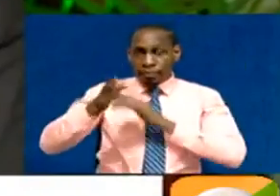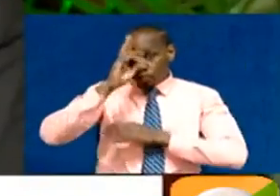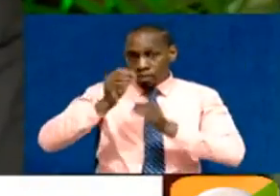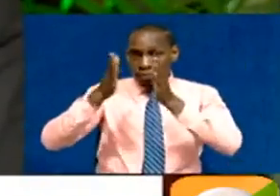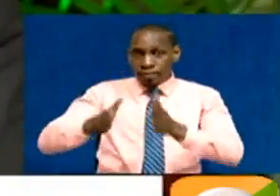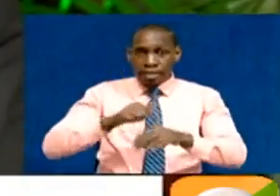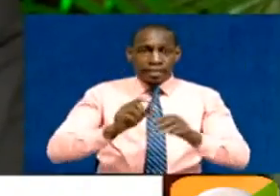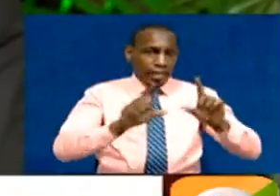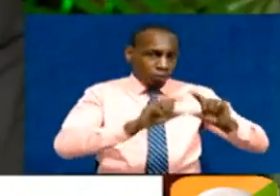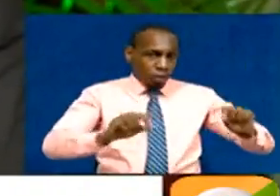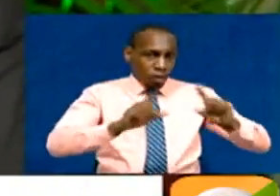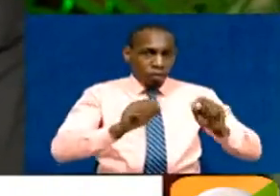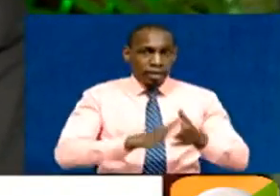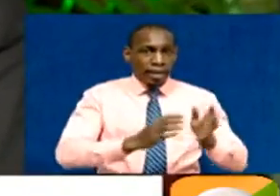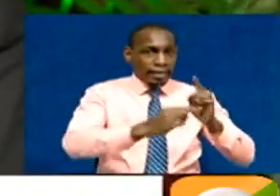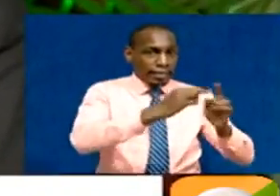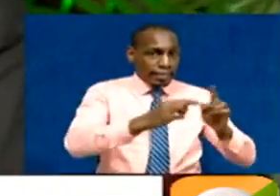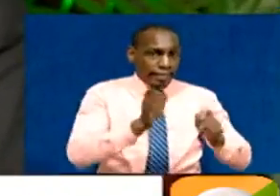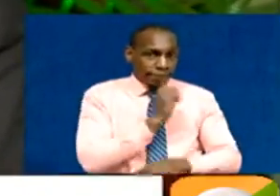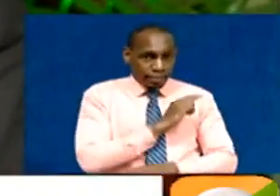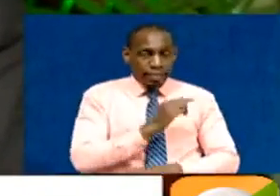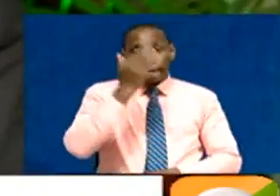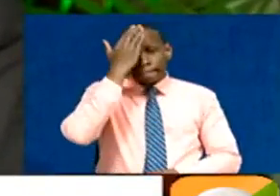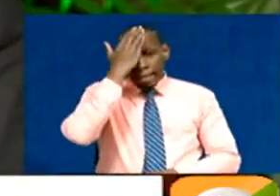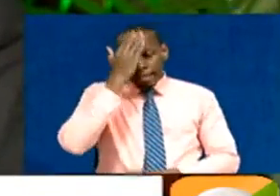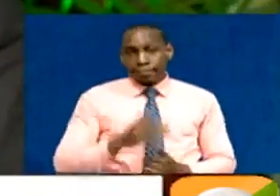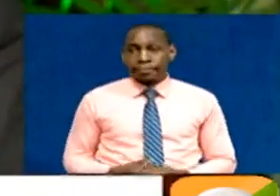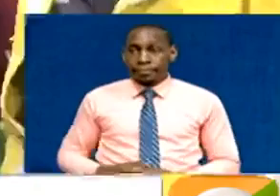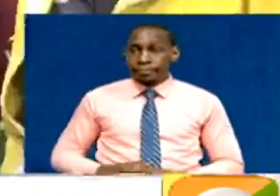officers after he allegedly committed the crime on Monday.